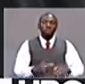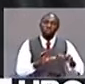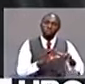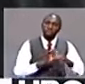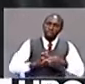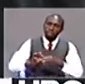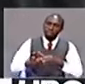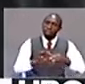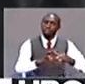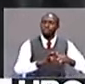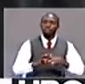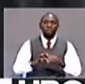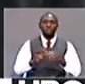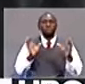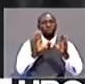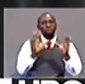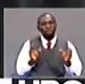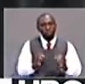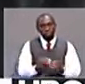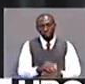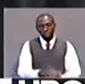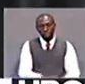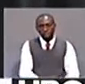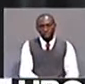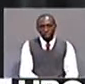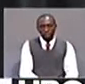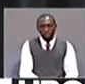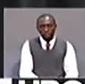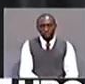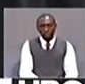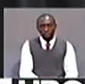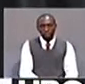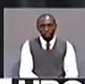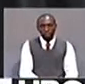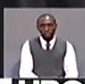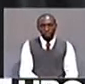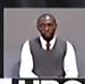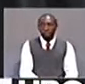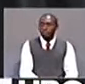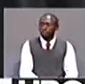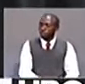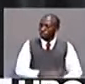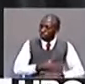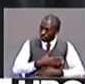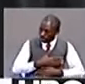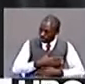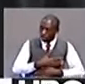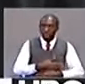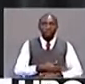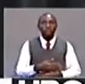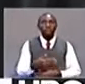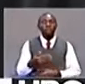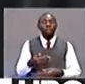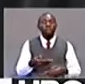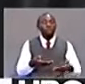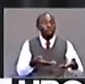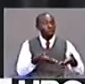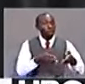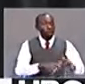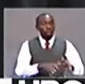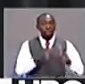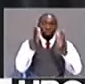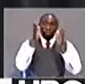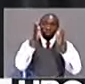Madam Speaker. Madam Speaker, the late Archbishop was a human